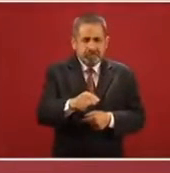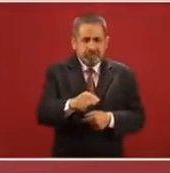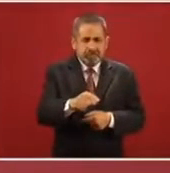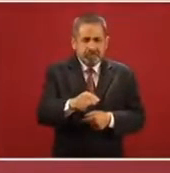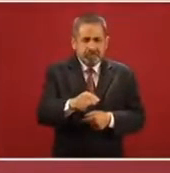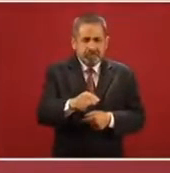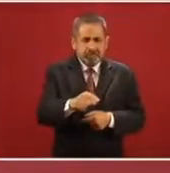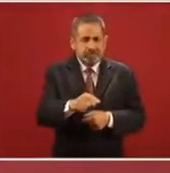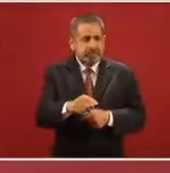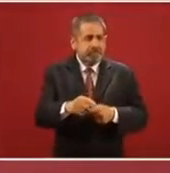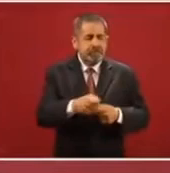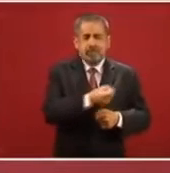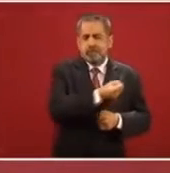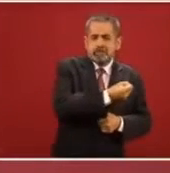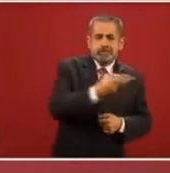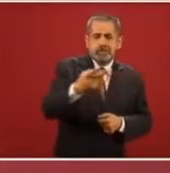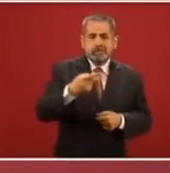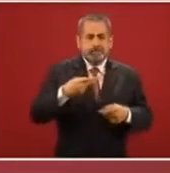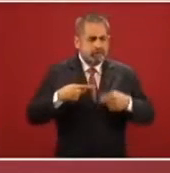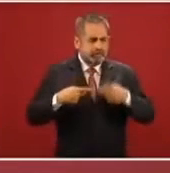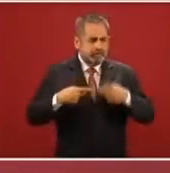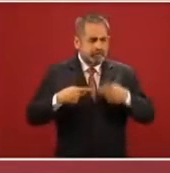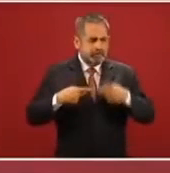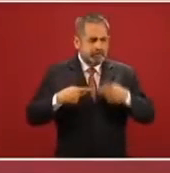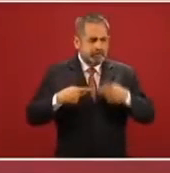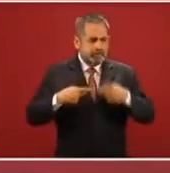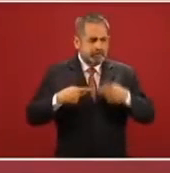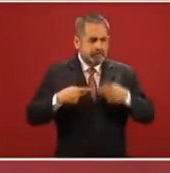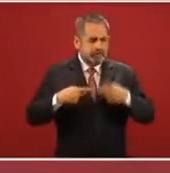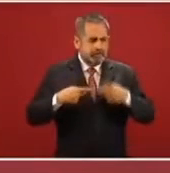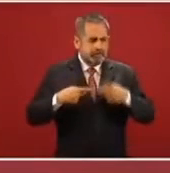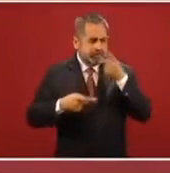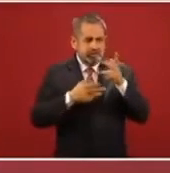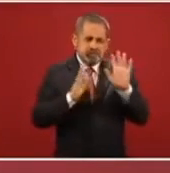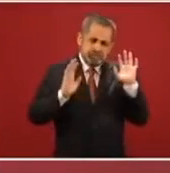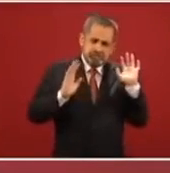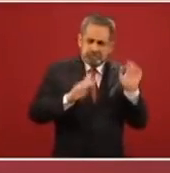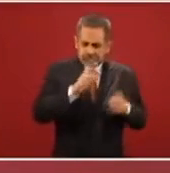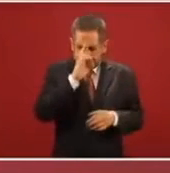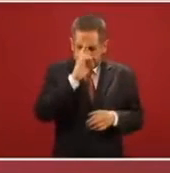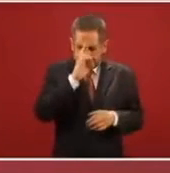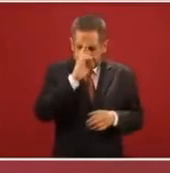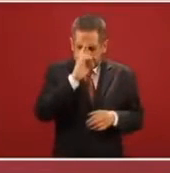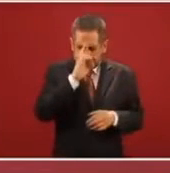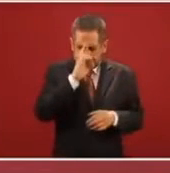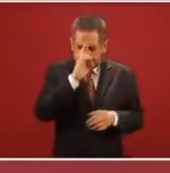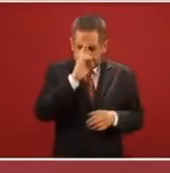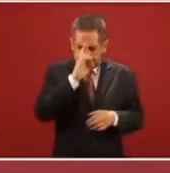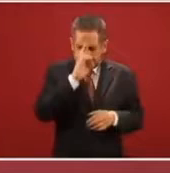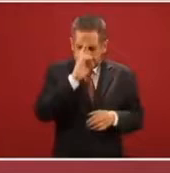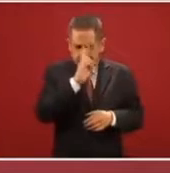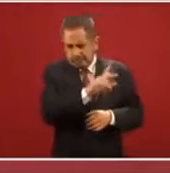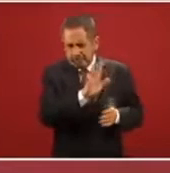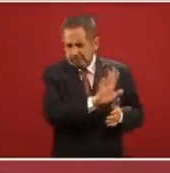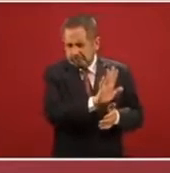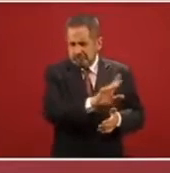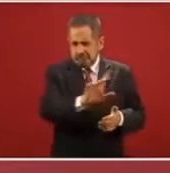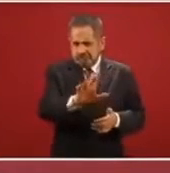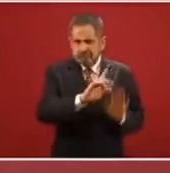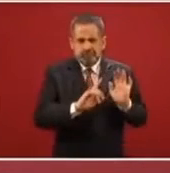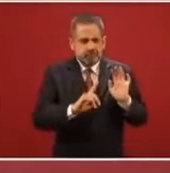joined in, muy legítimas, very legitimate, muy creíbles, very credible,